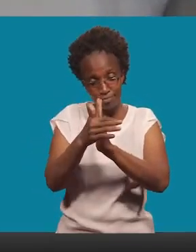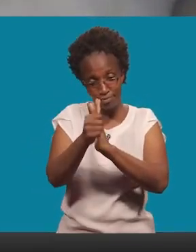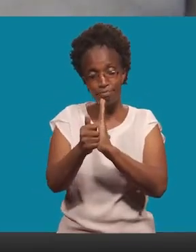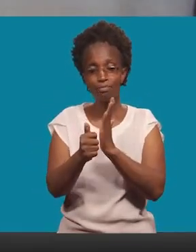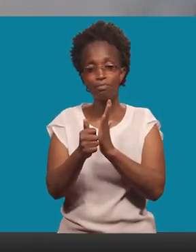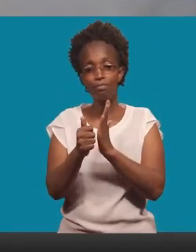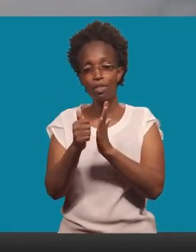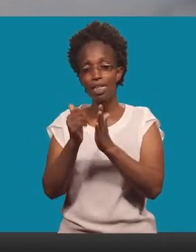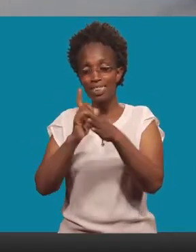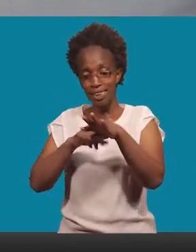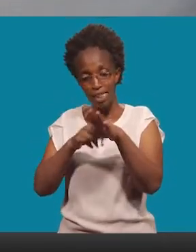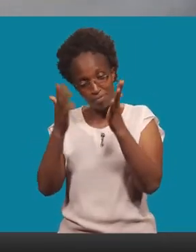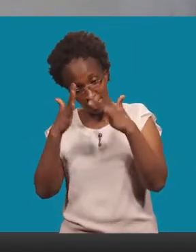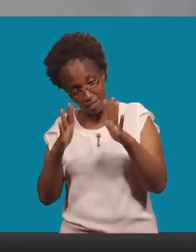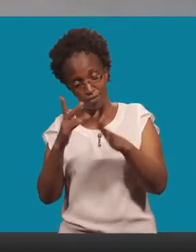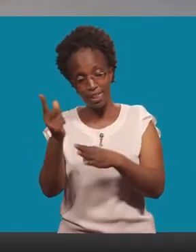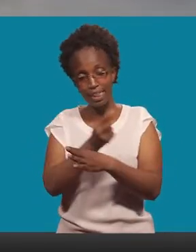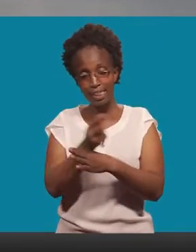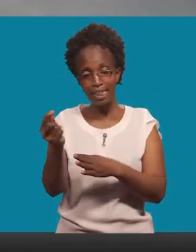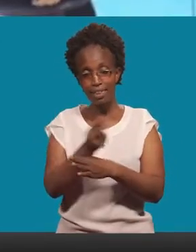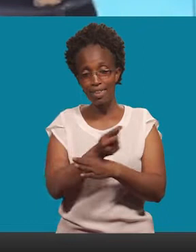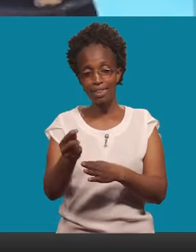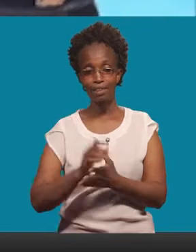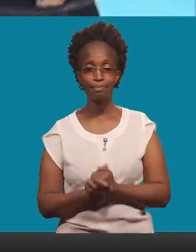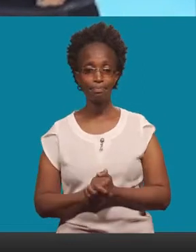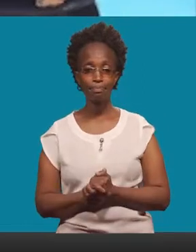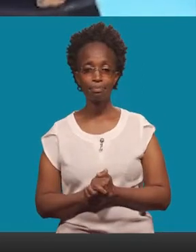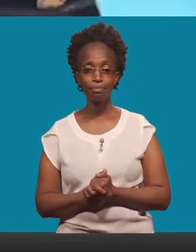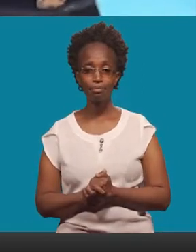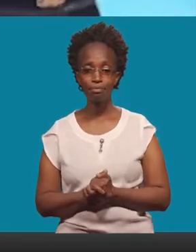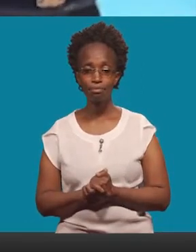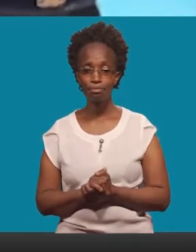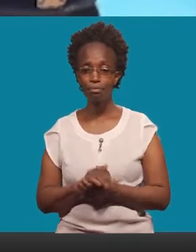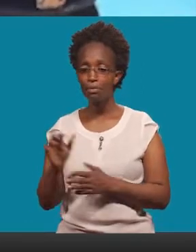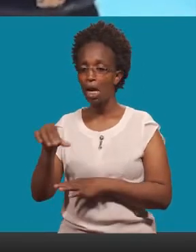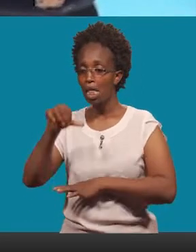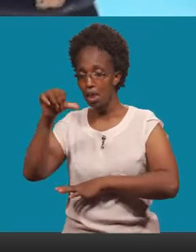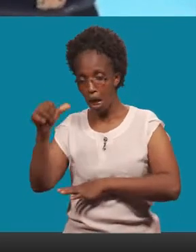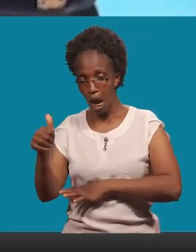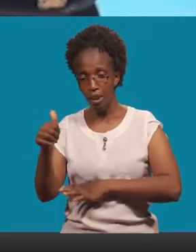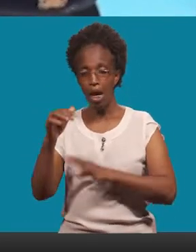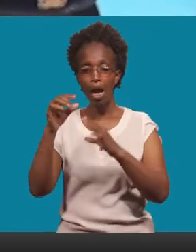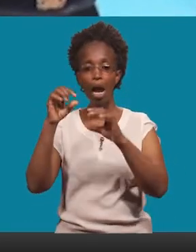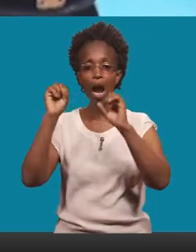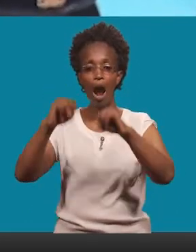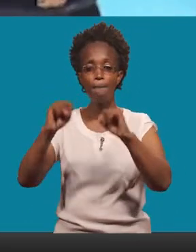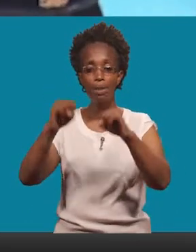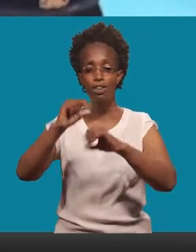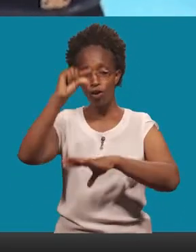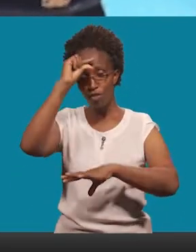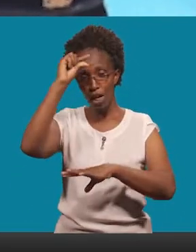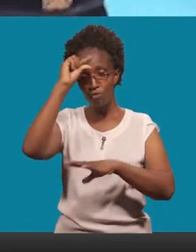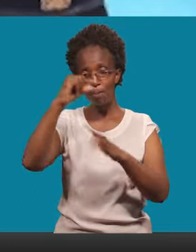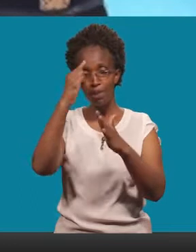hiyo baada ya mafunzo hayo kukamilika. The other effort by the government is to, you